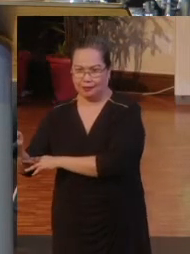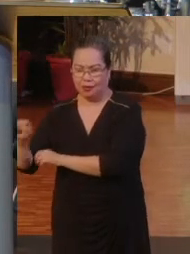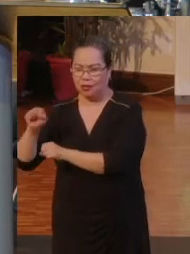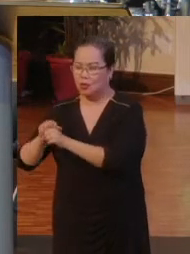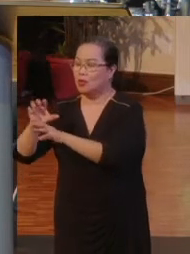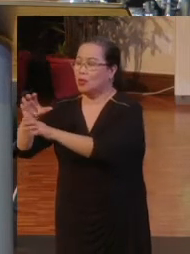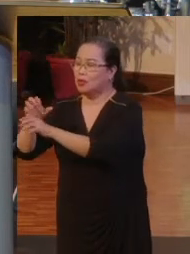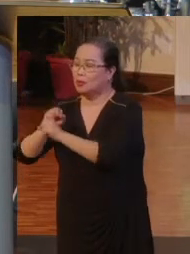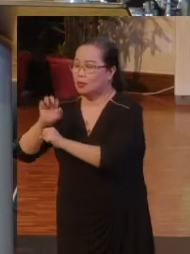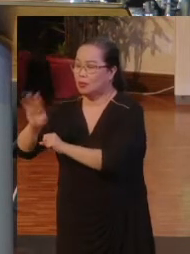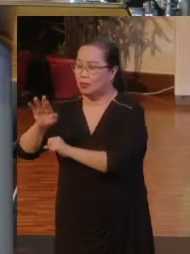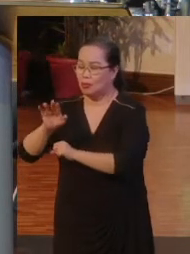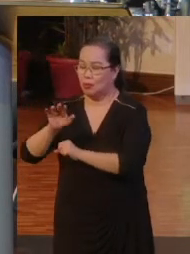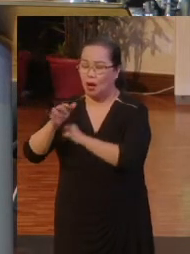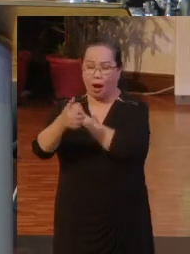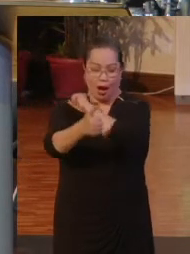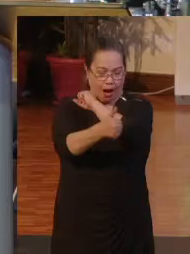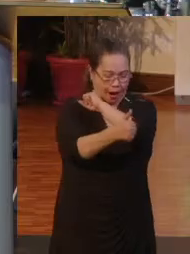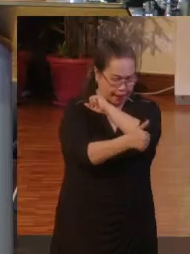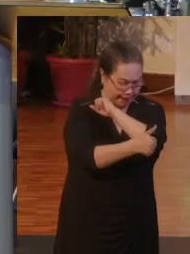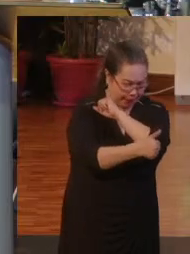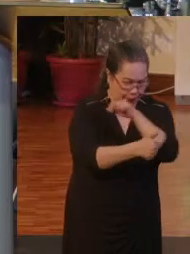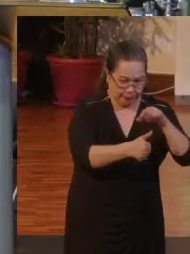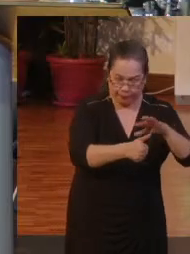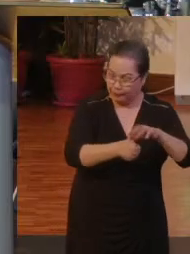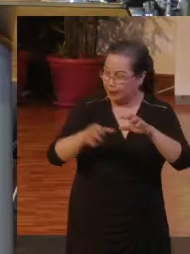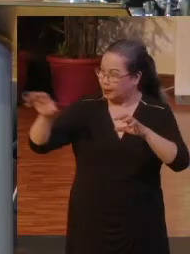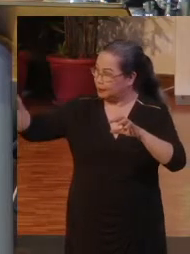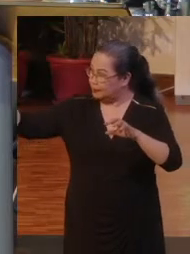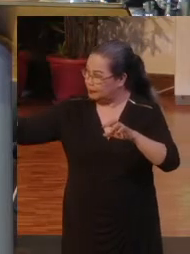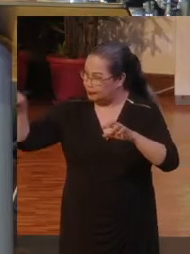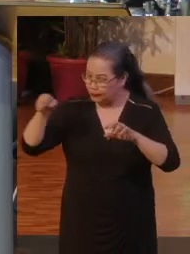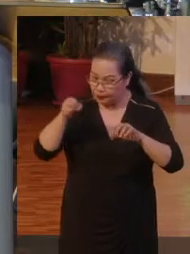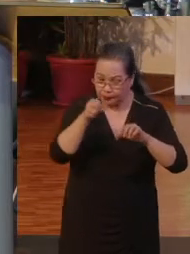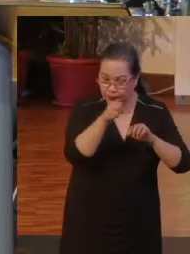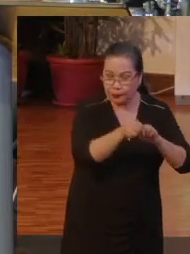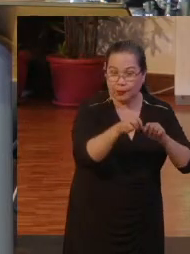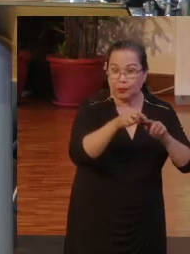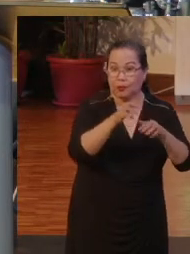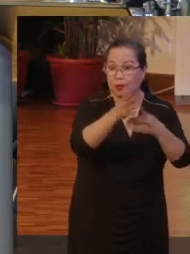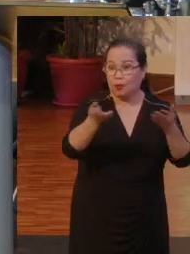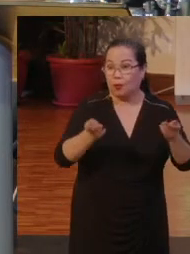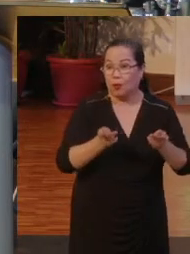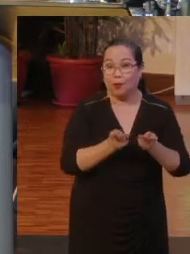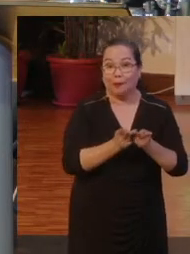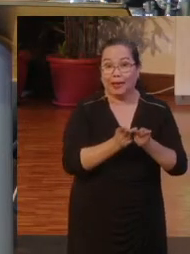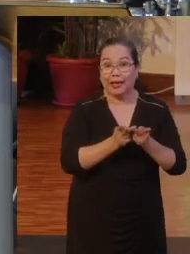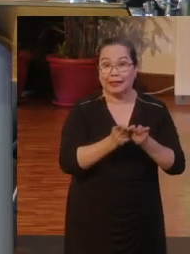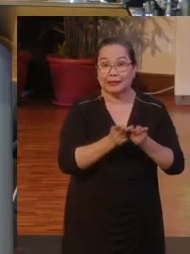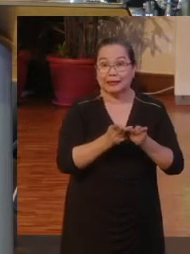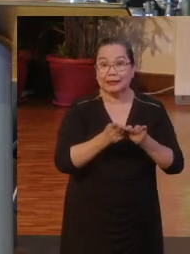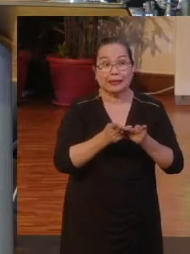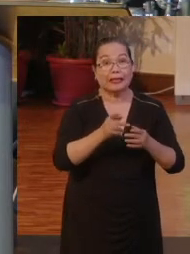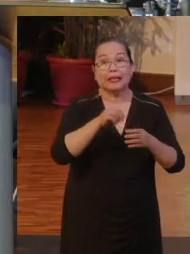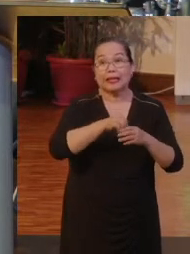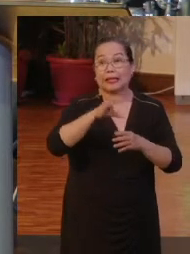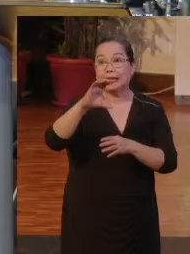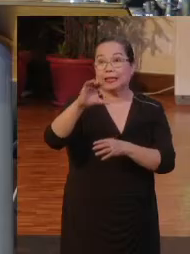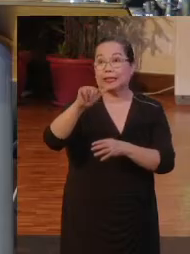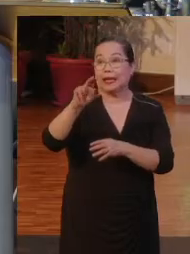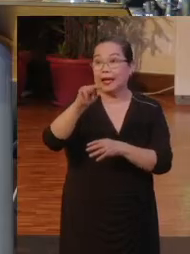father Abraham from beyond the river and led him through all the land of Canaan and made